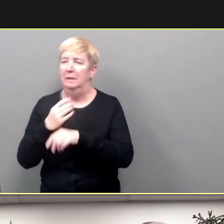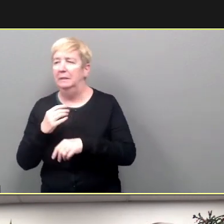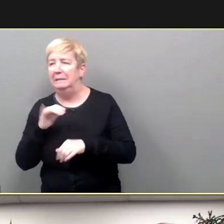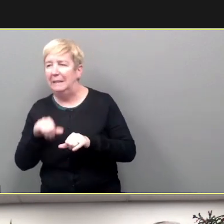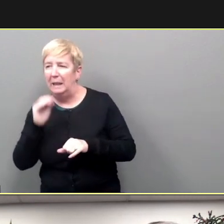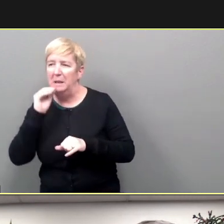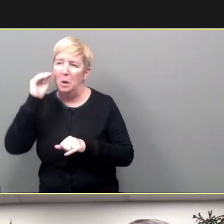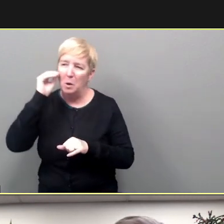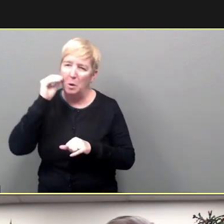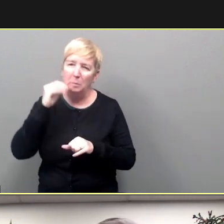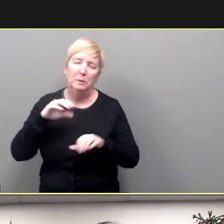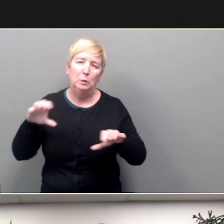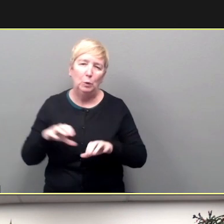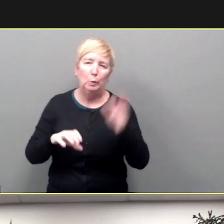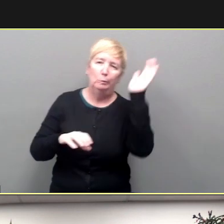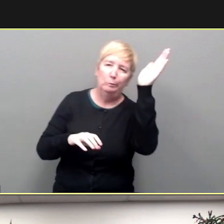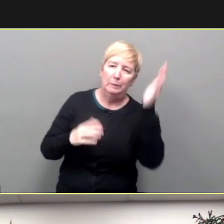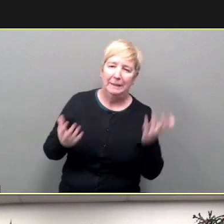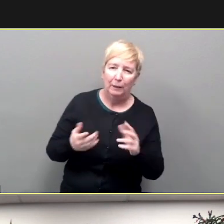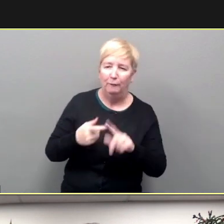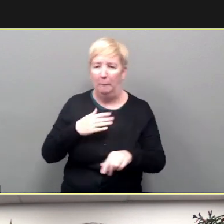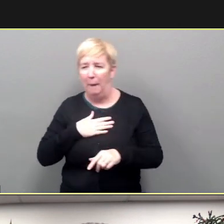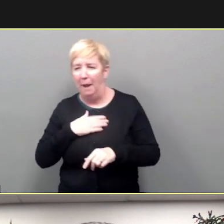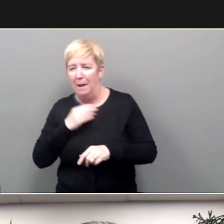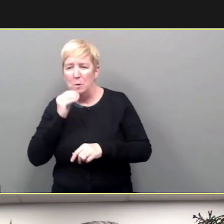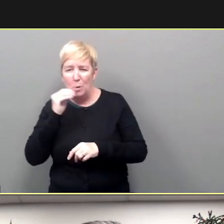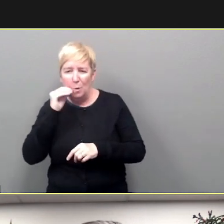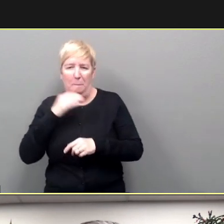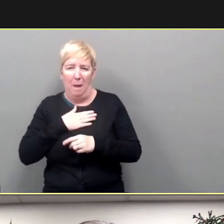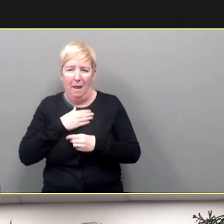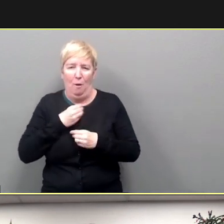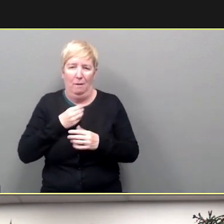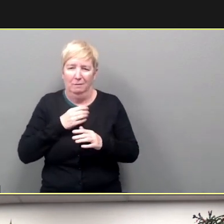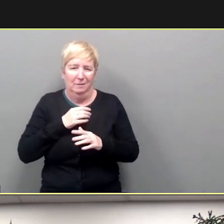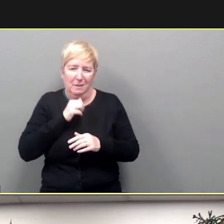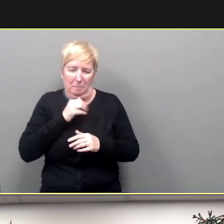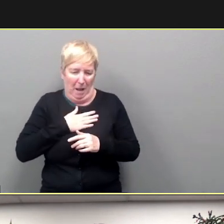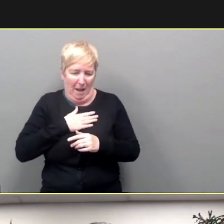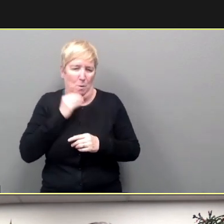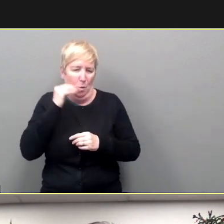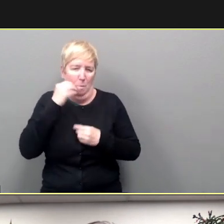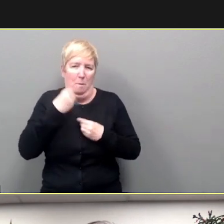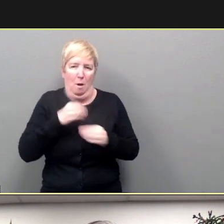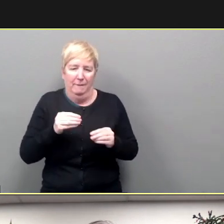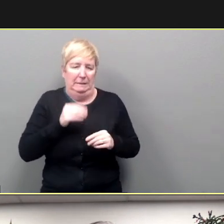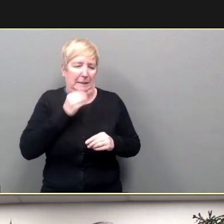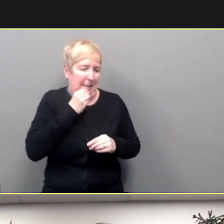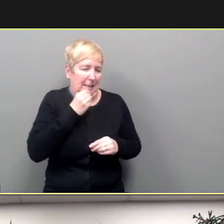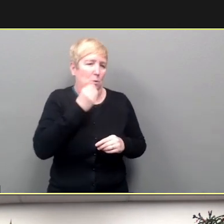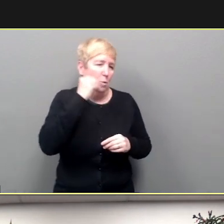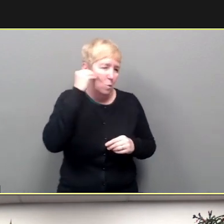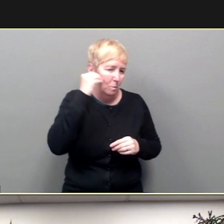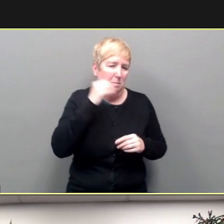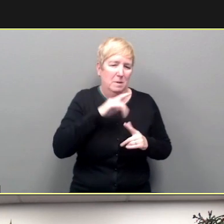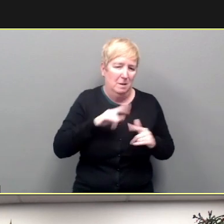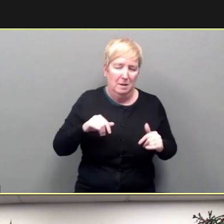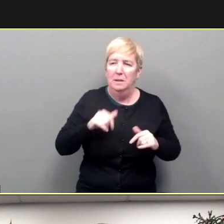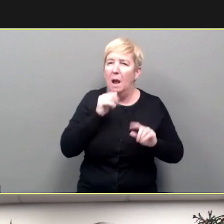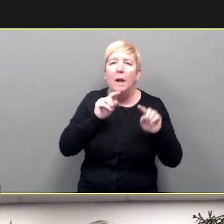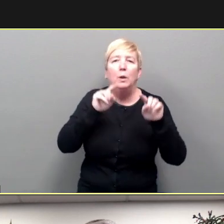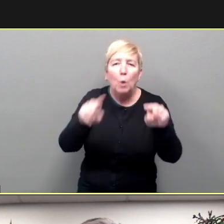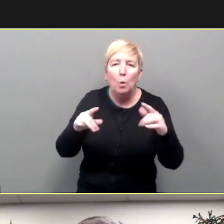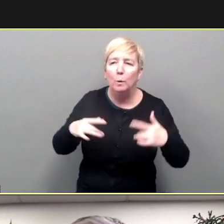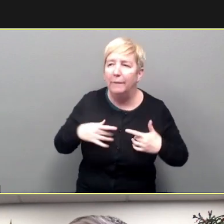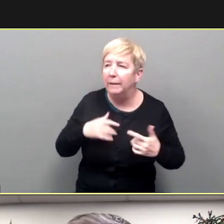my DOH office today and just stay indoors and never go to a restaurant indoors again or any events. I do feel